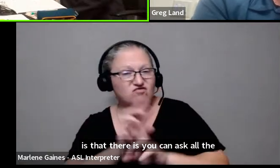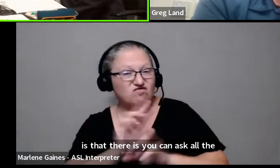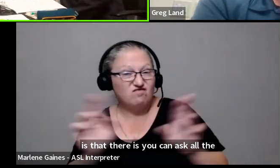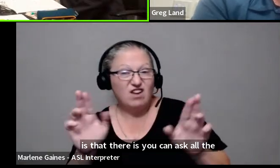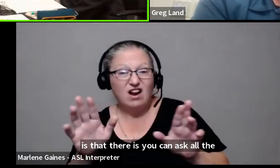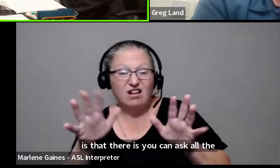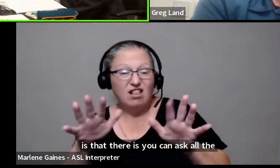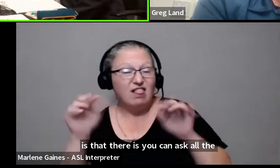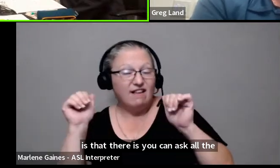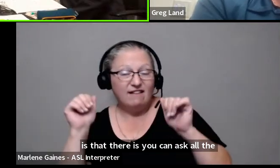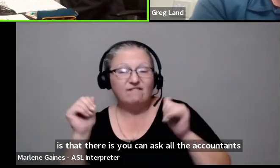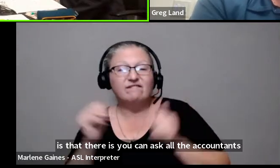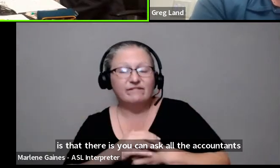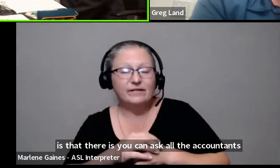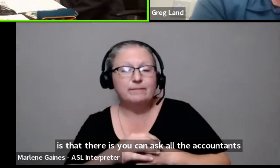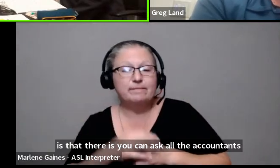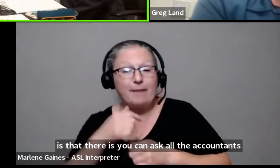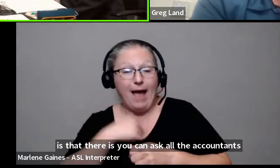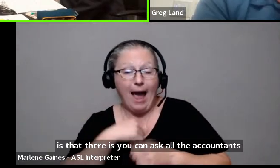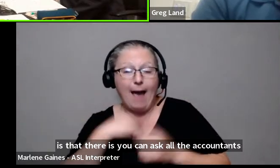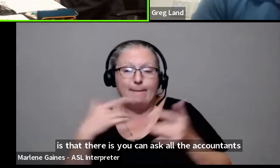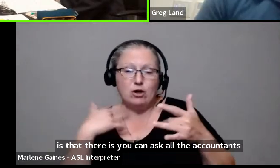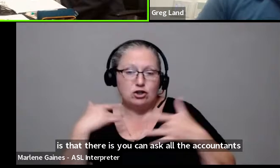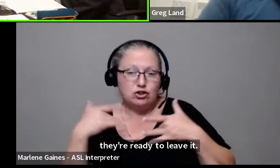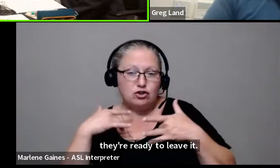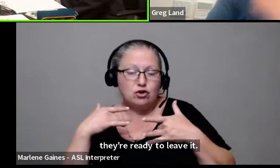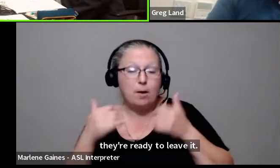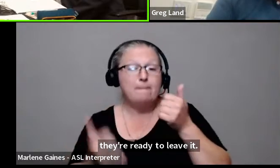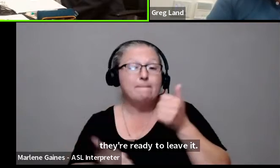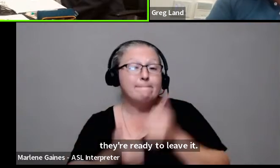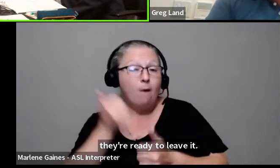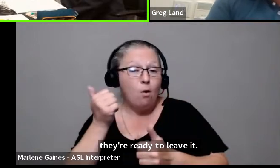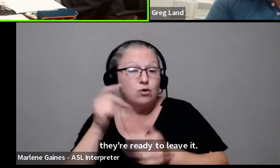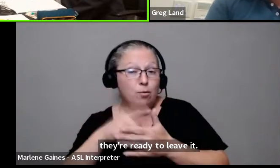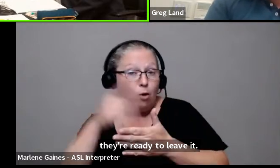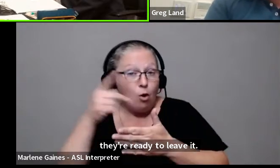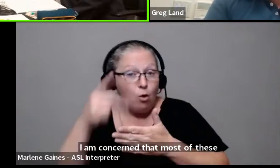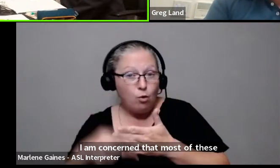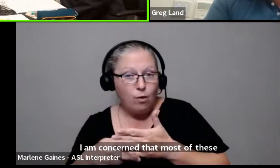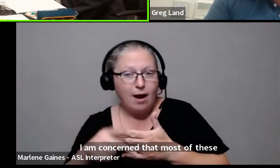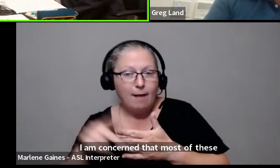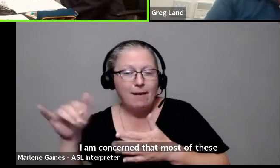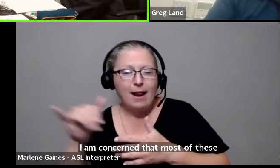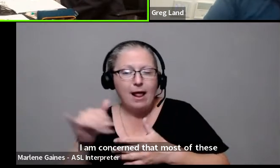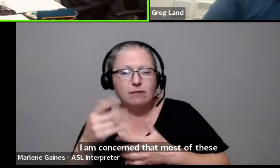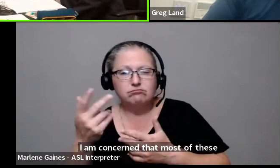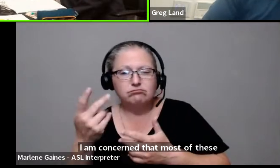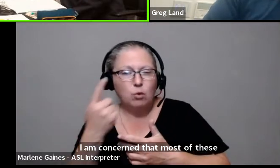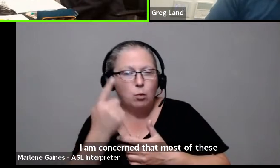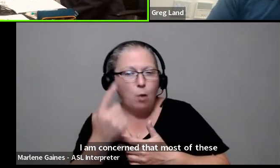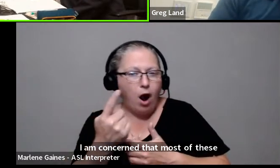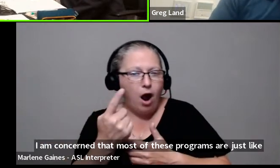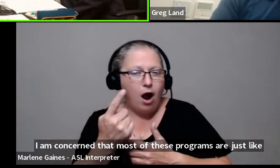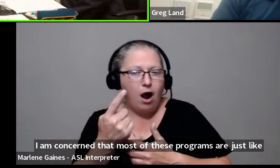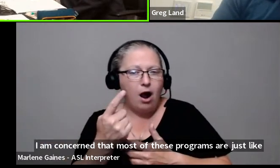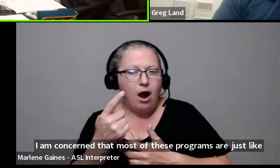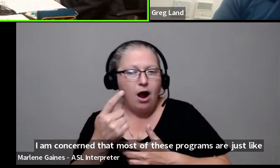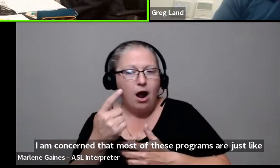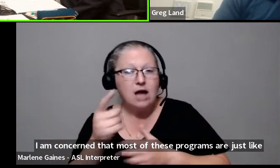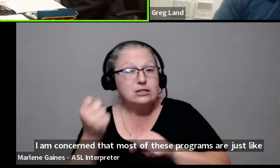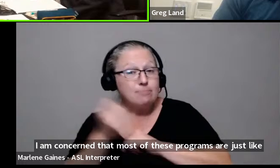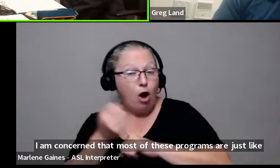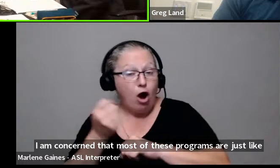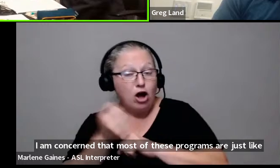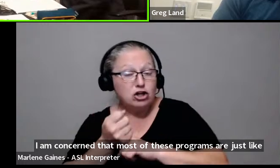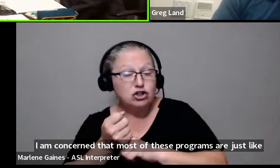it. I am concerned that most of these programs are just like one, they're sponsored by